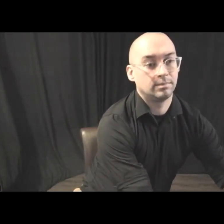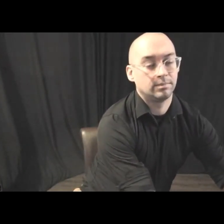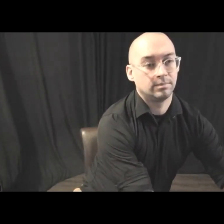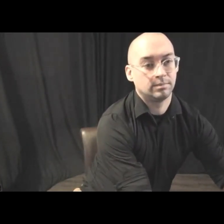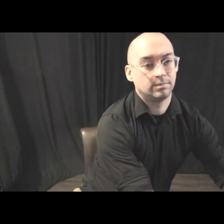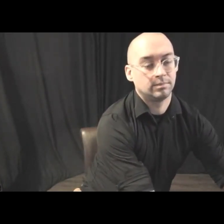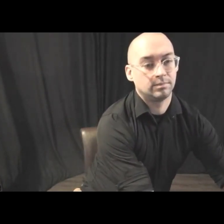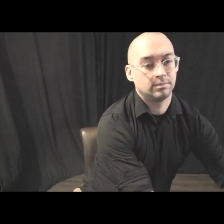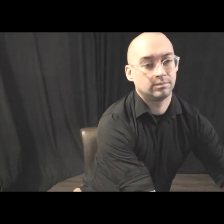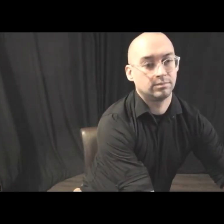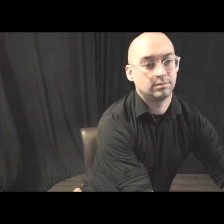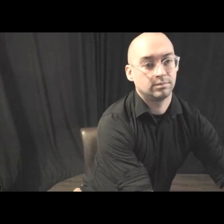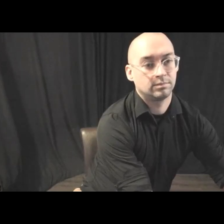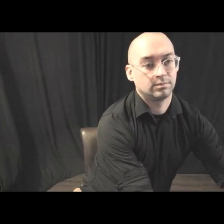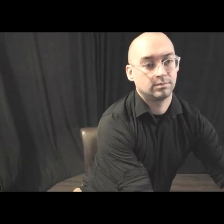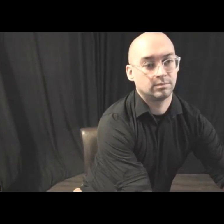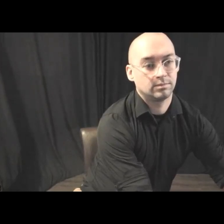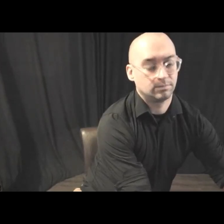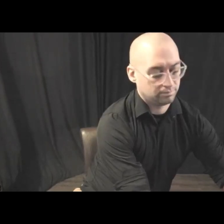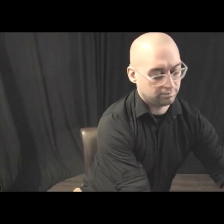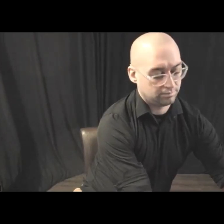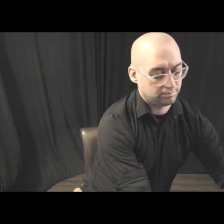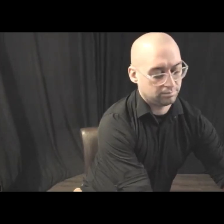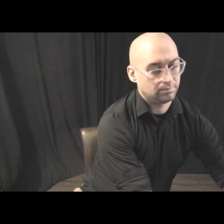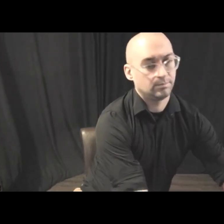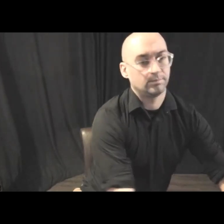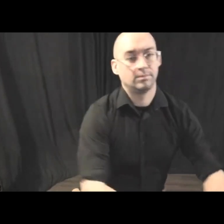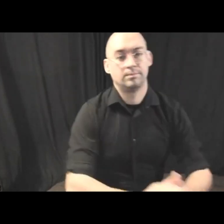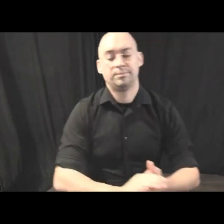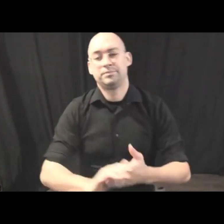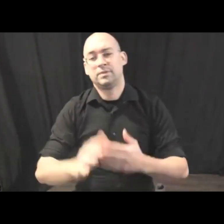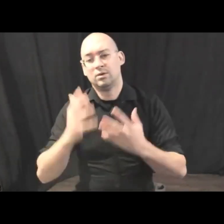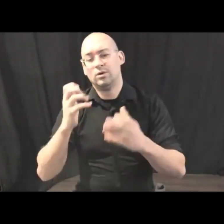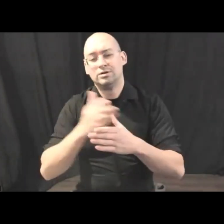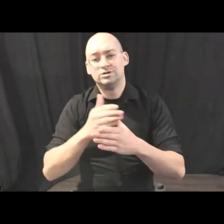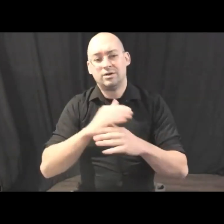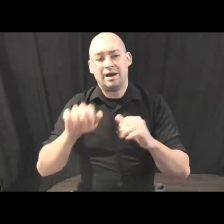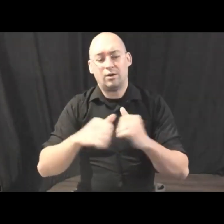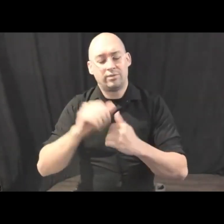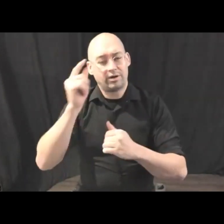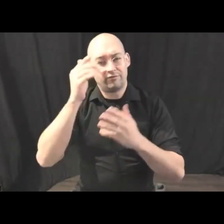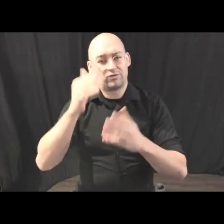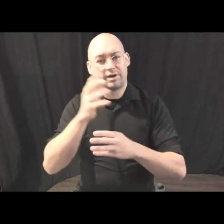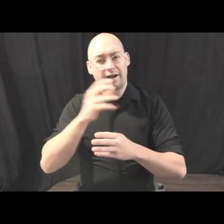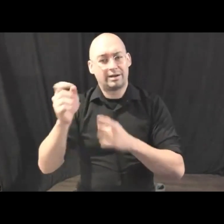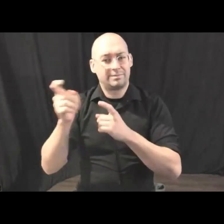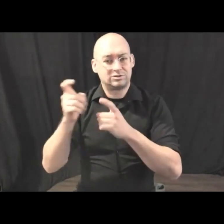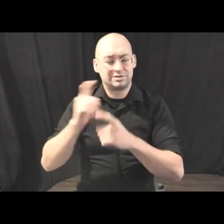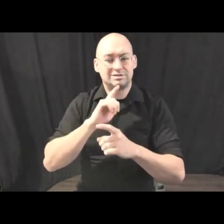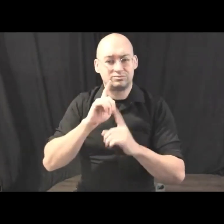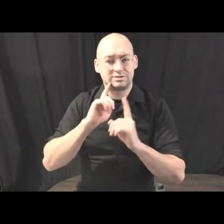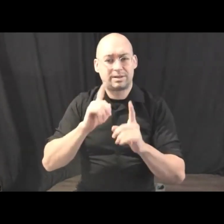going. I kind of wanted to share a little bit about how the governor and the administration is responding to this moment. I